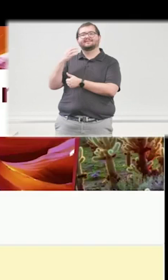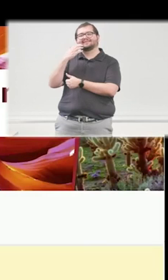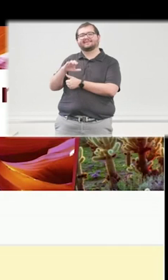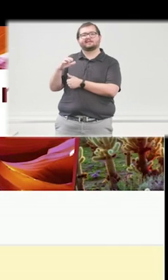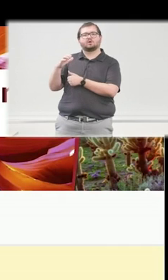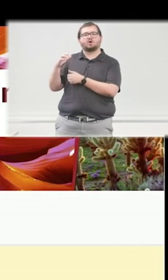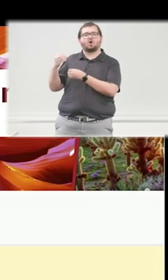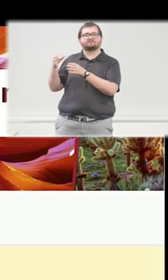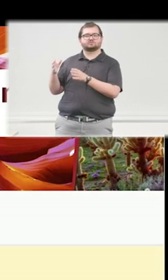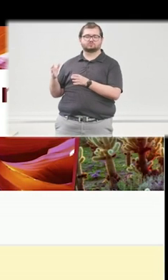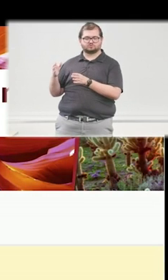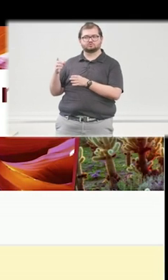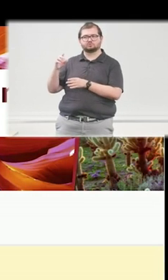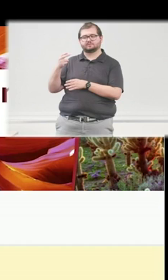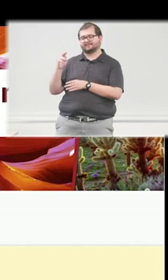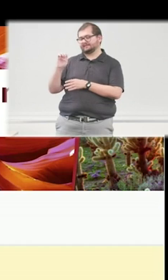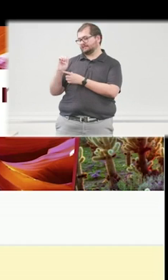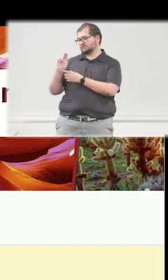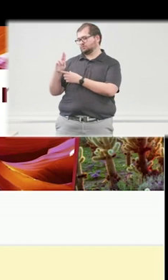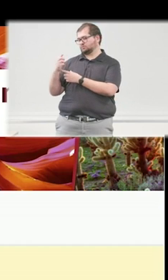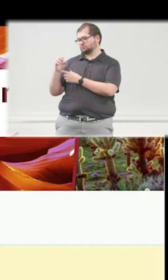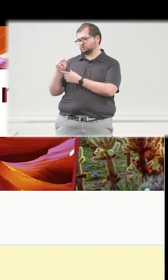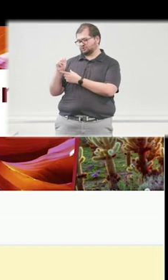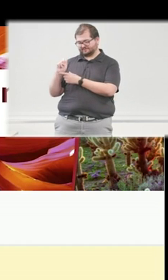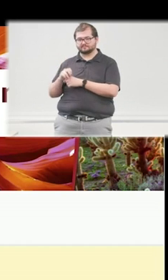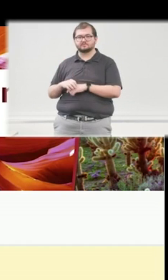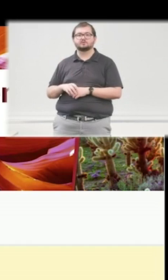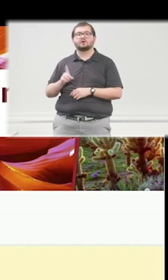Levar. So this website here,